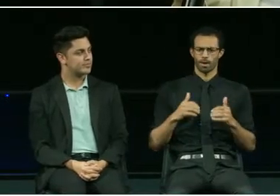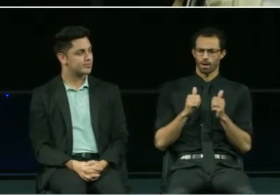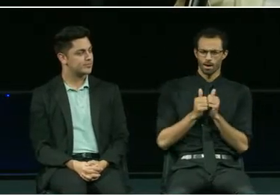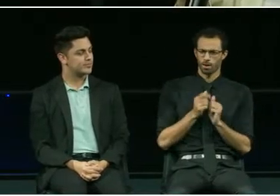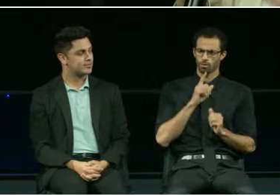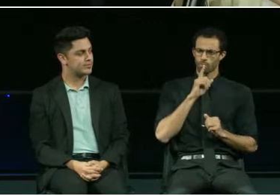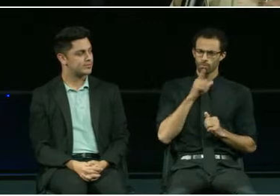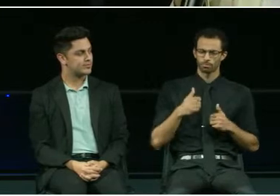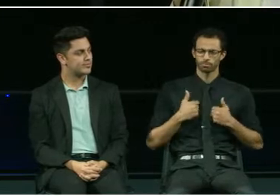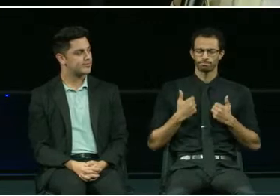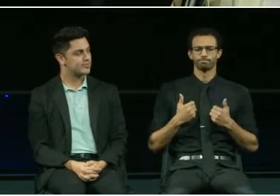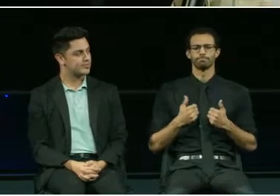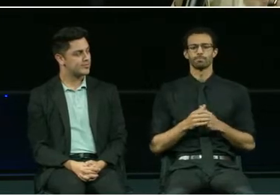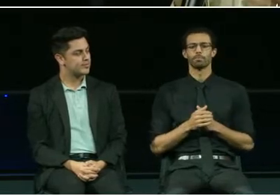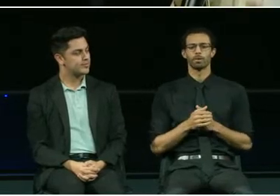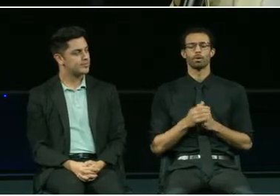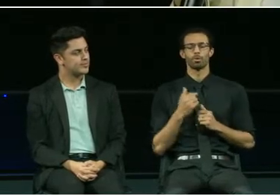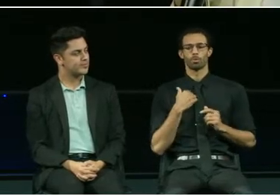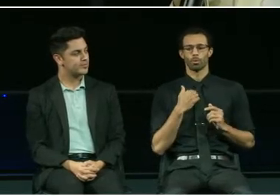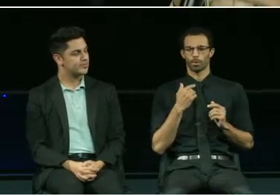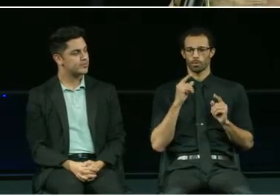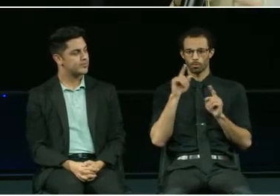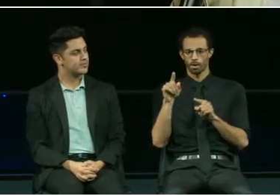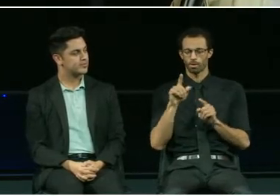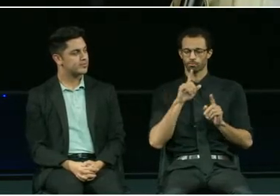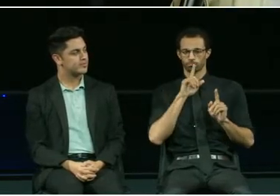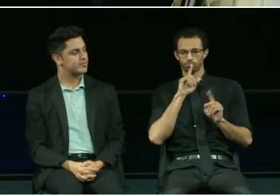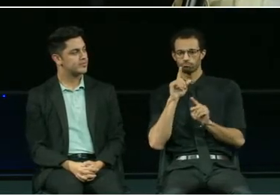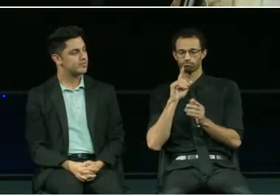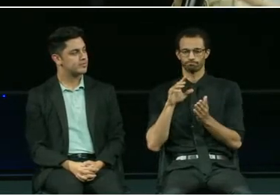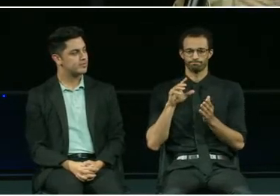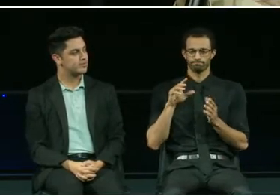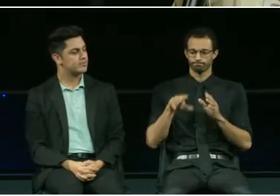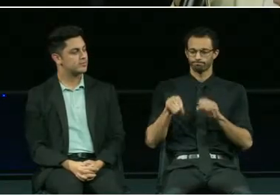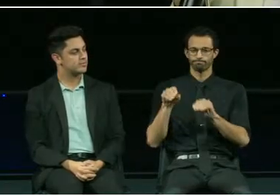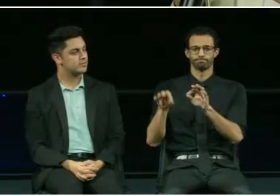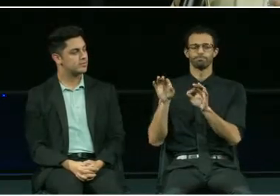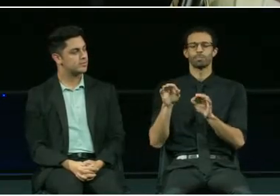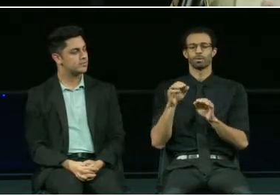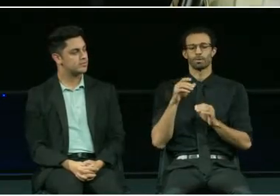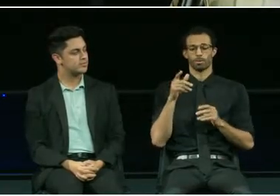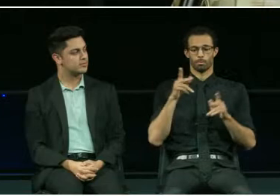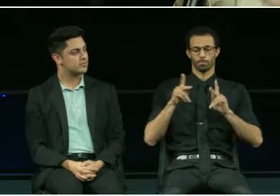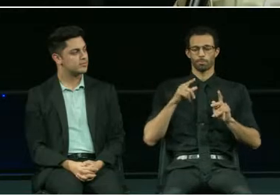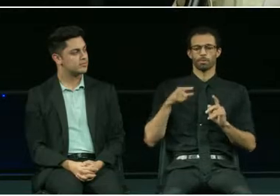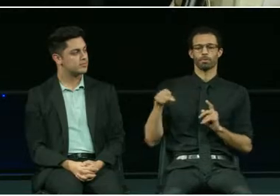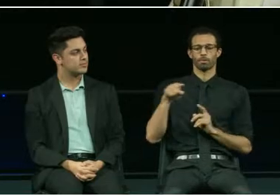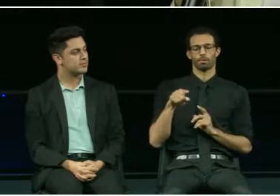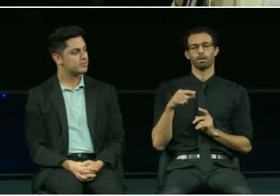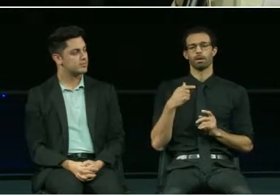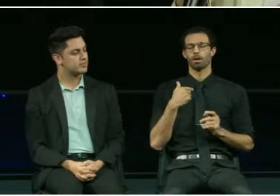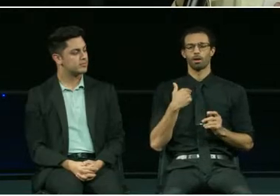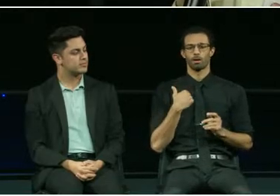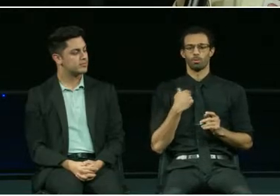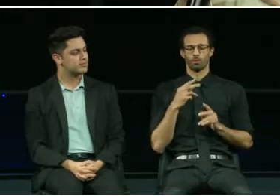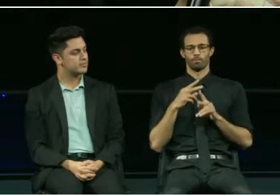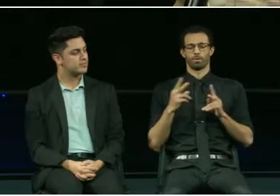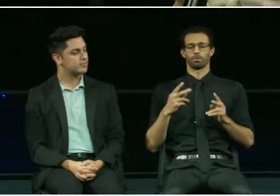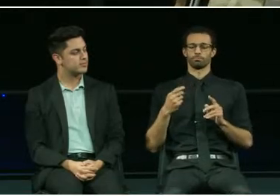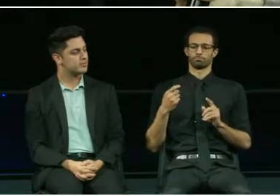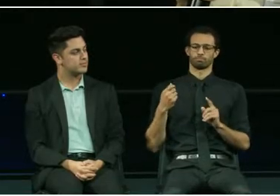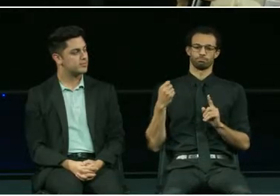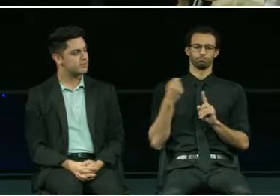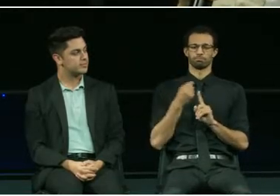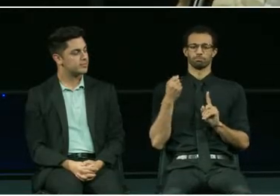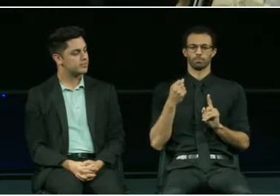real? And we went and we reported on it, and we found the people, and we were just blown away by this idea